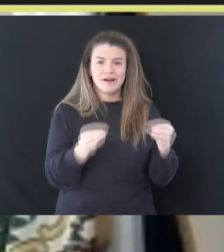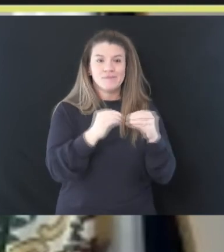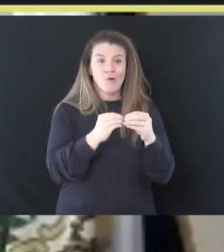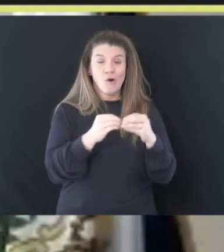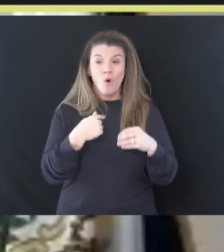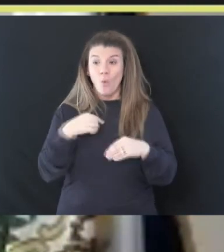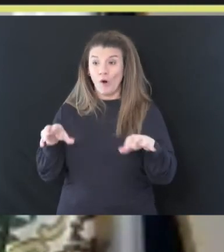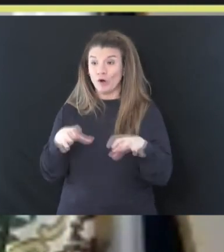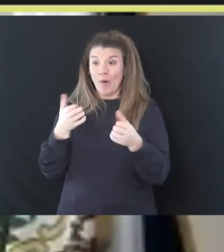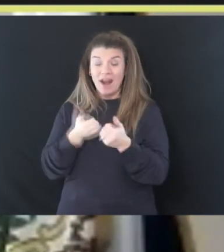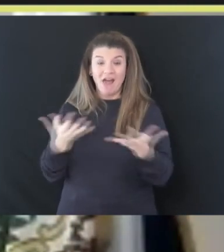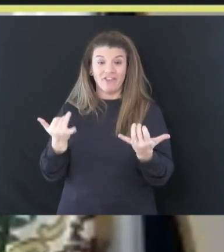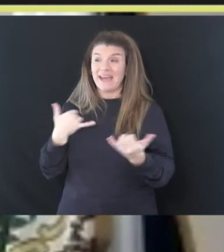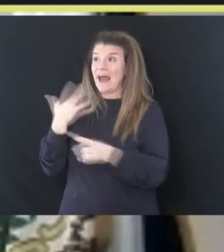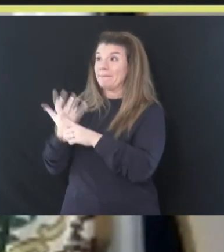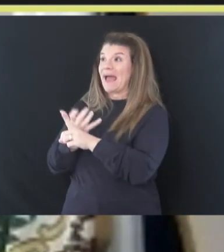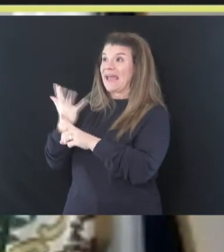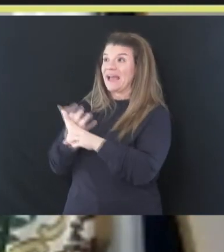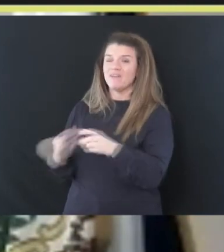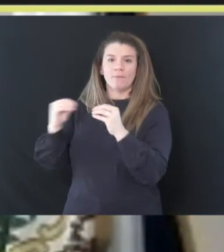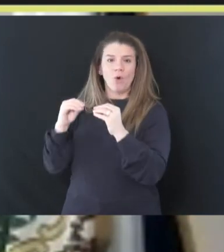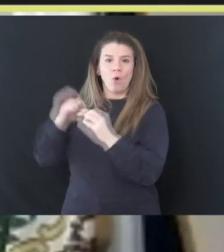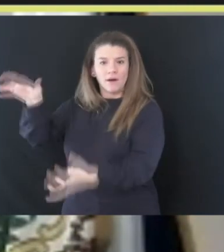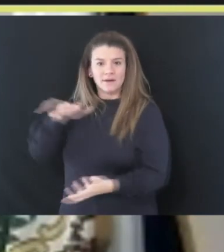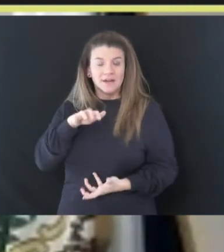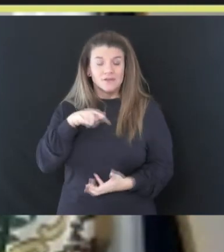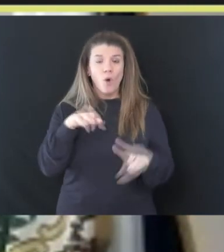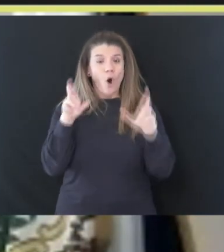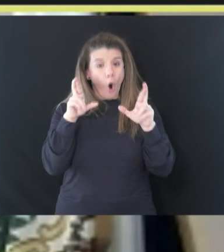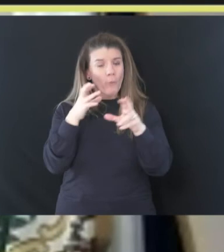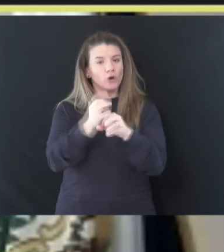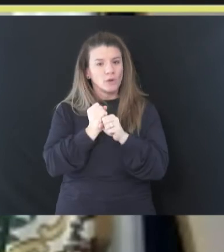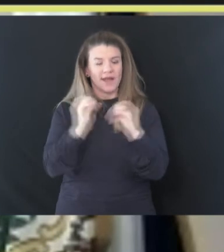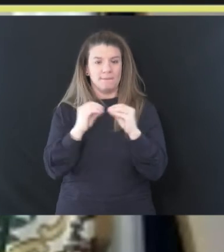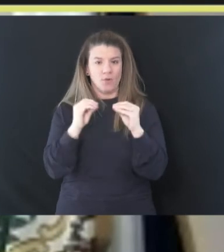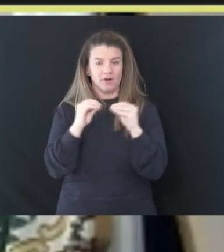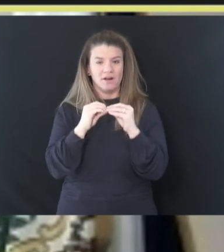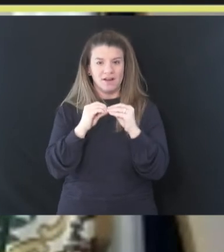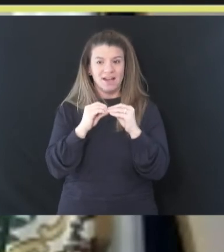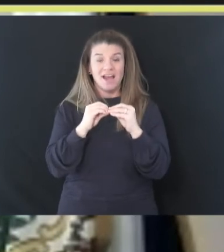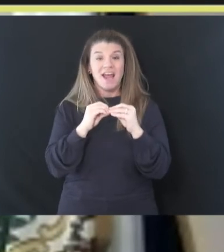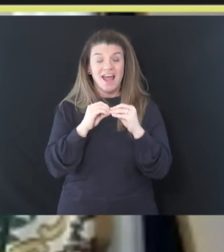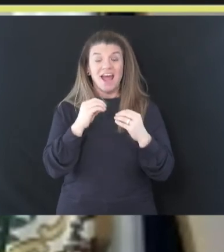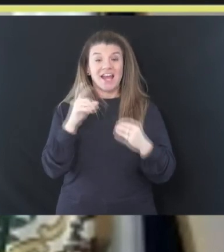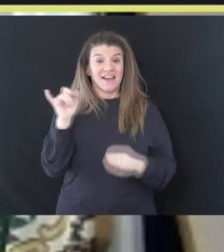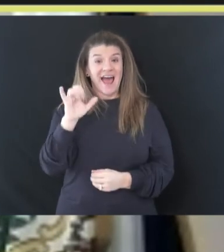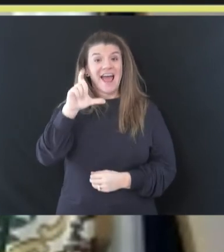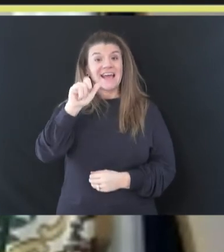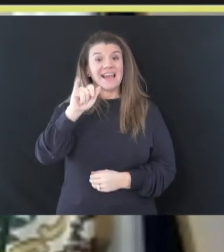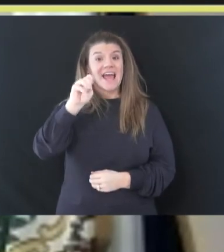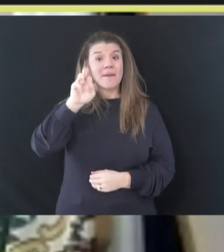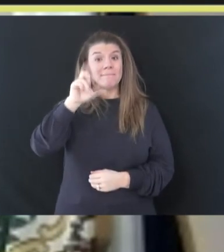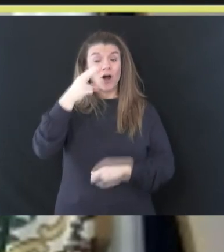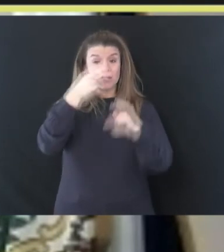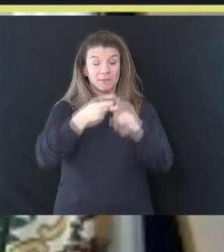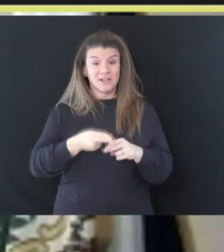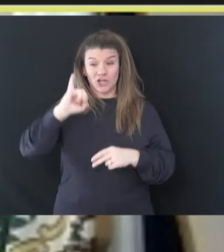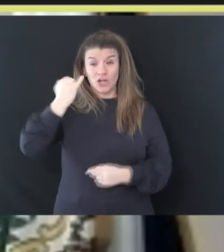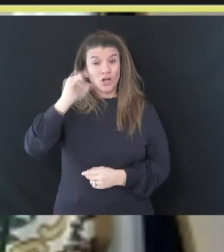but begging for more vaccine, and we hope to get that. And as Clay said, when Johnson & Johnson comes out, there will be